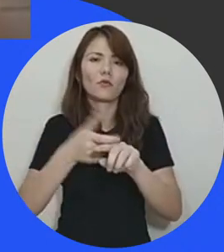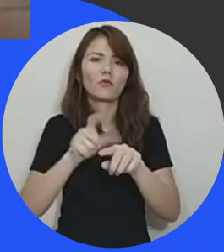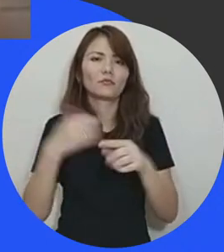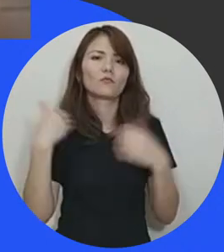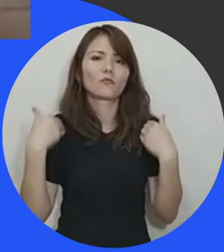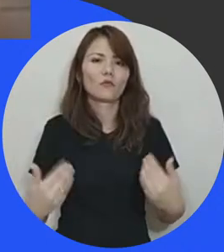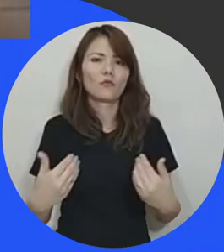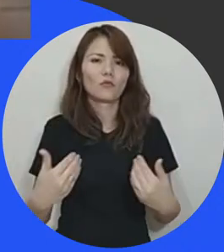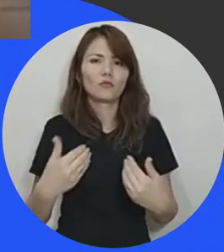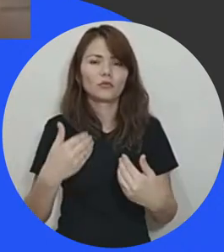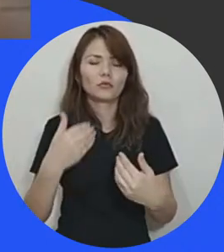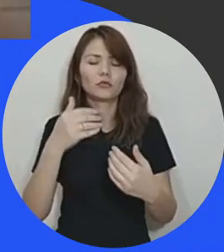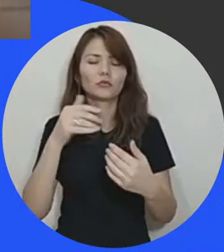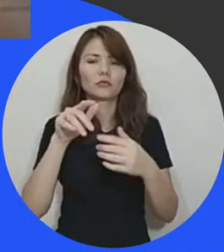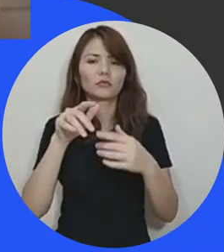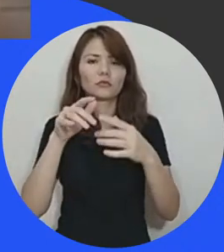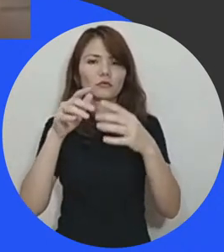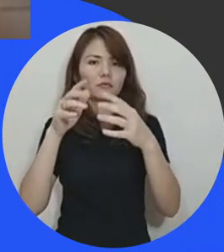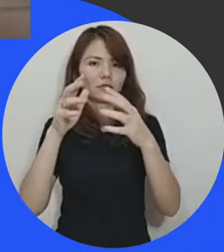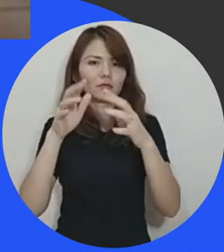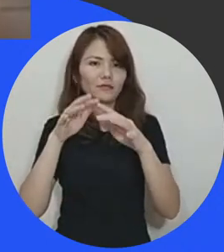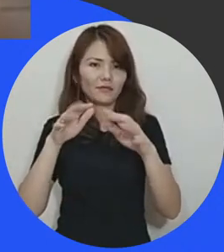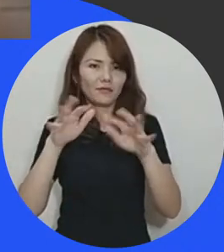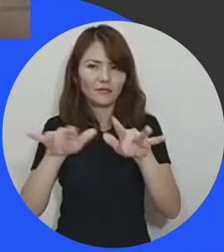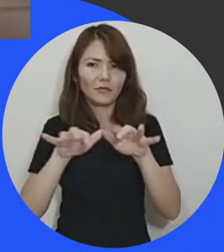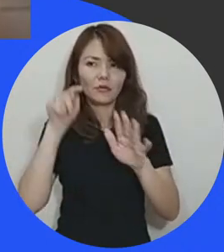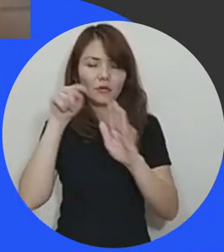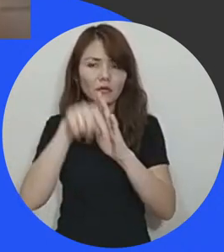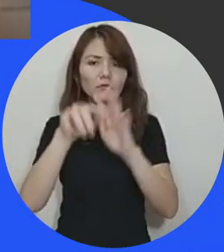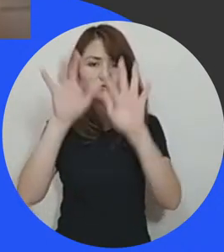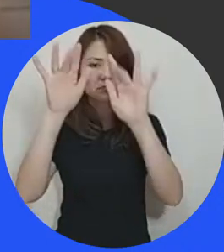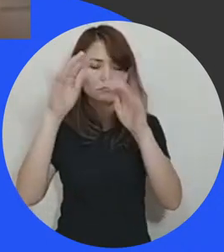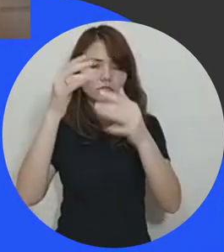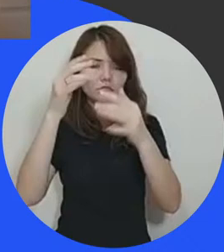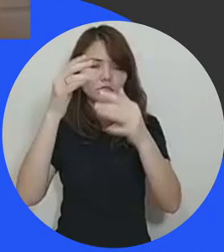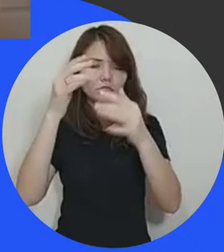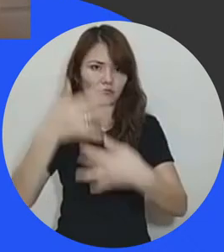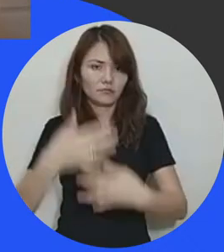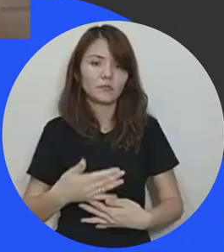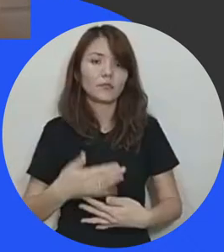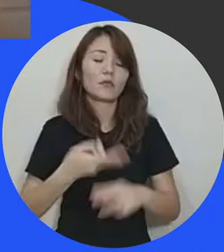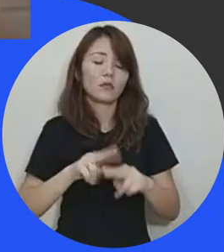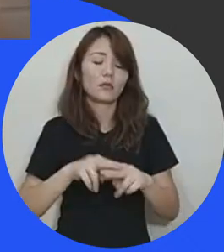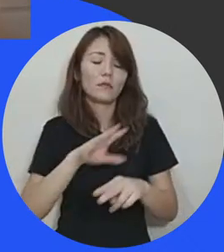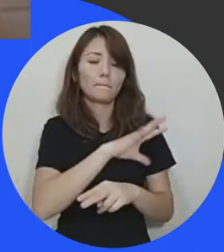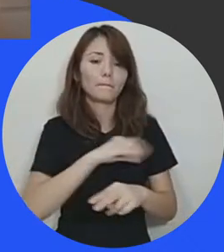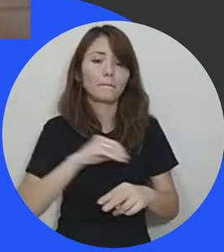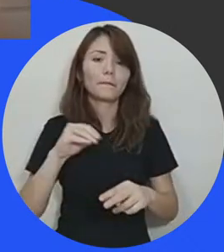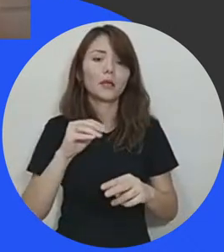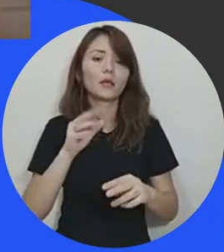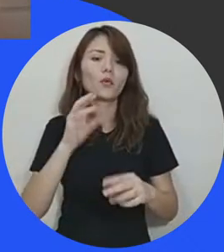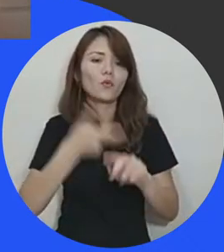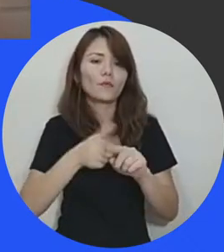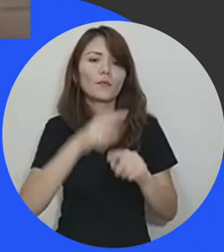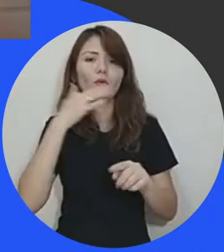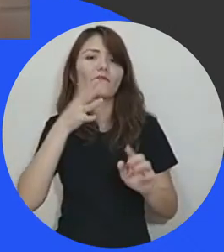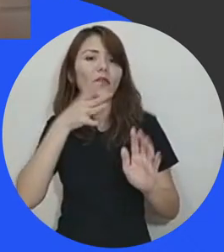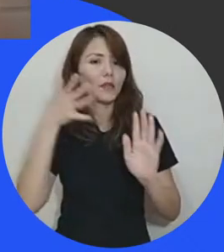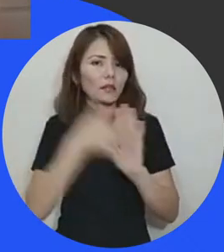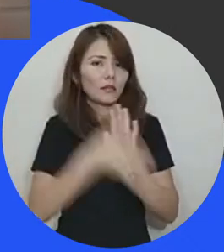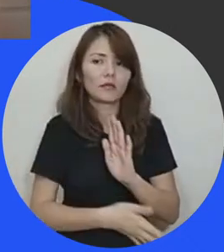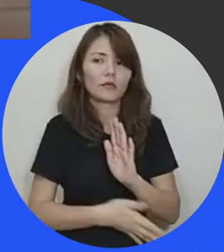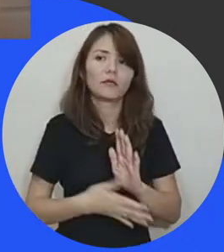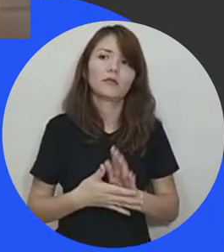which is something that we spent quite a lot of time building. And how does this coronavirus